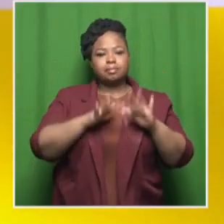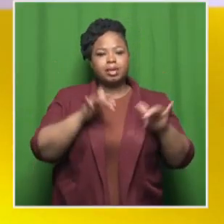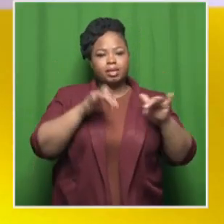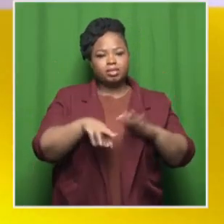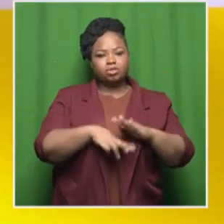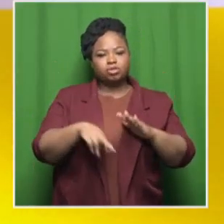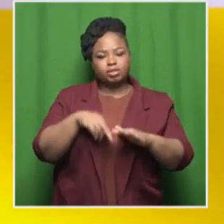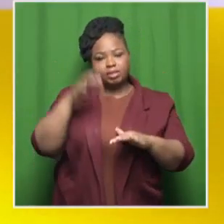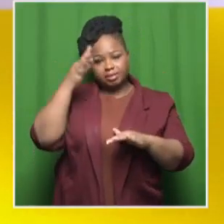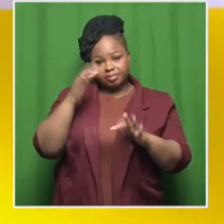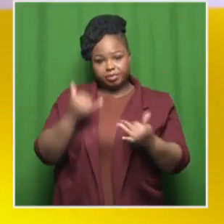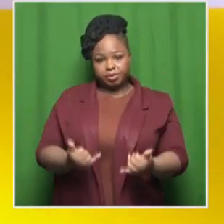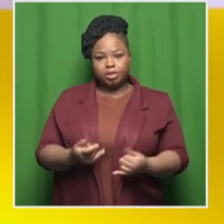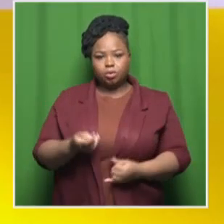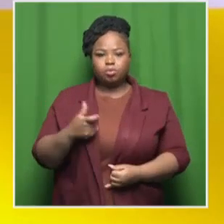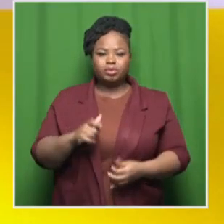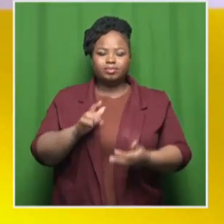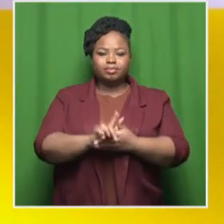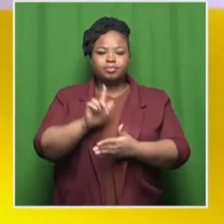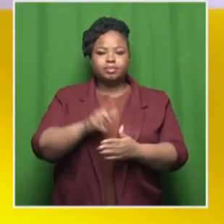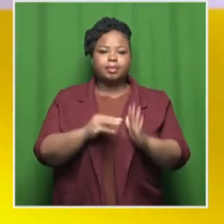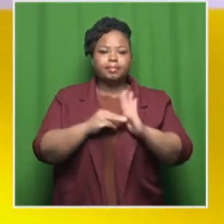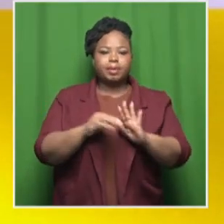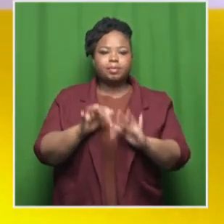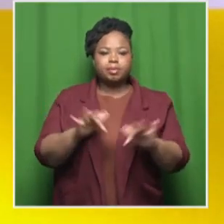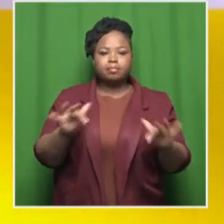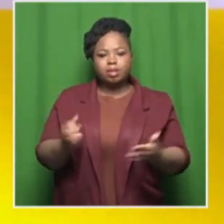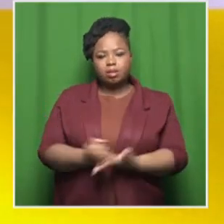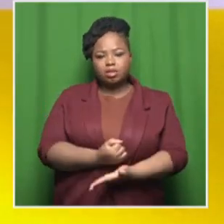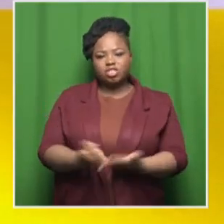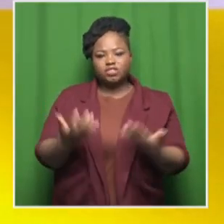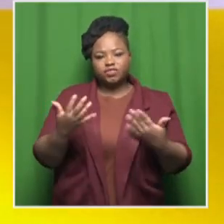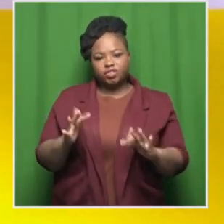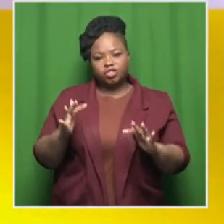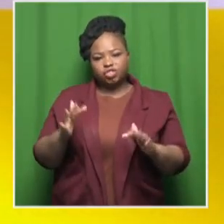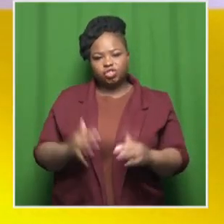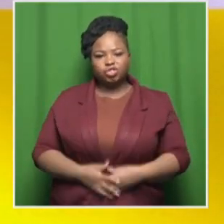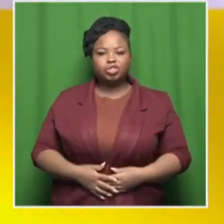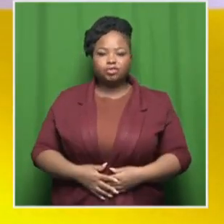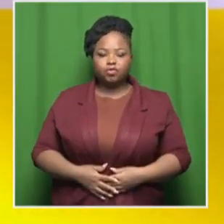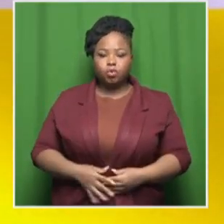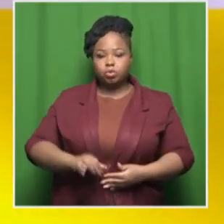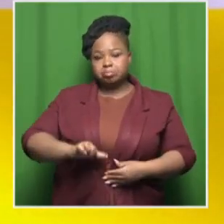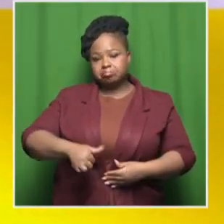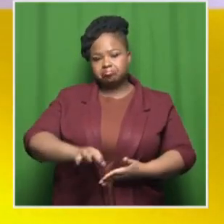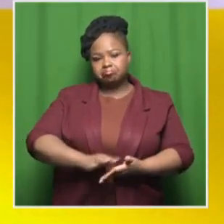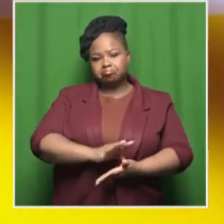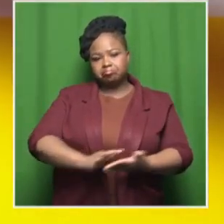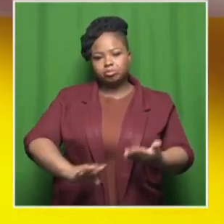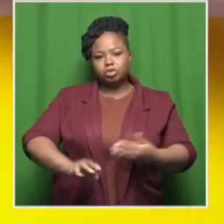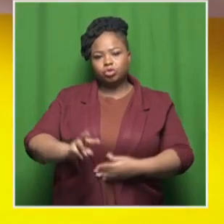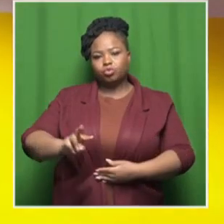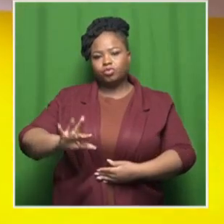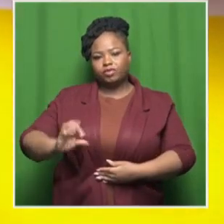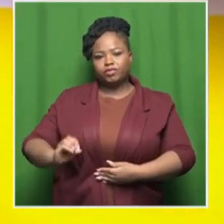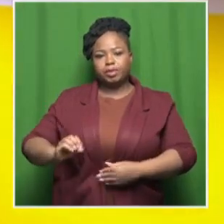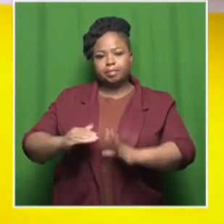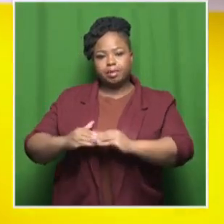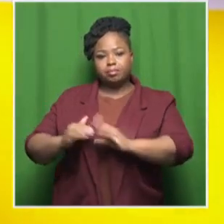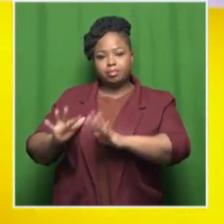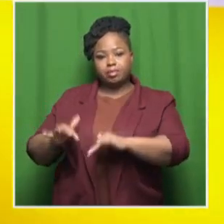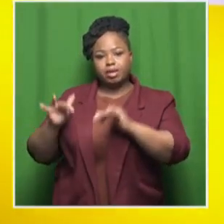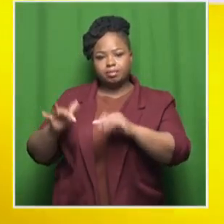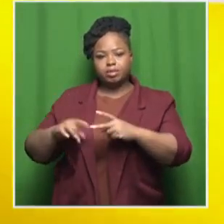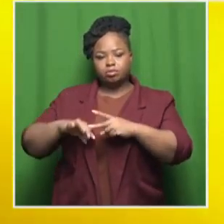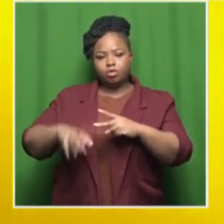governments today. Now, close to 17 million people are registered to vote for the next president, along with 250 members of